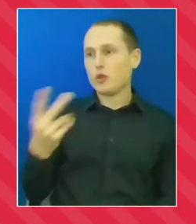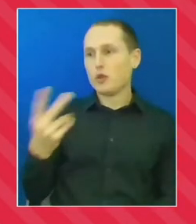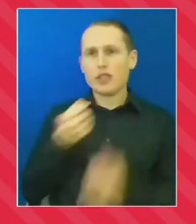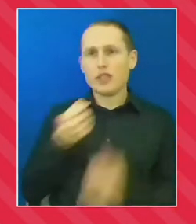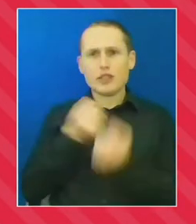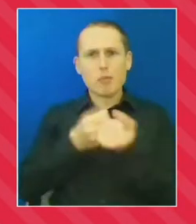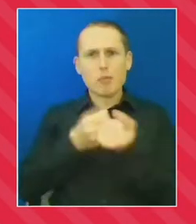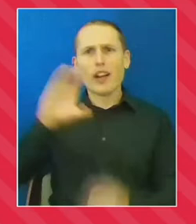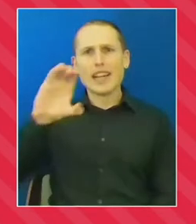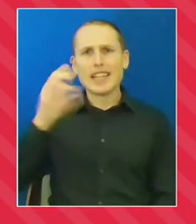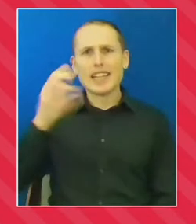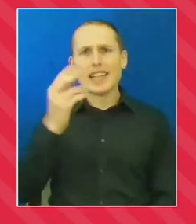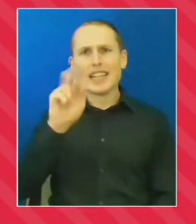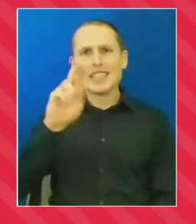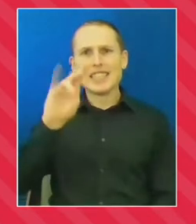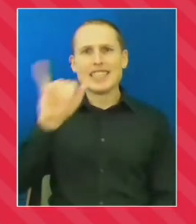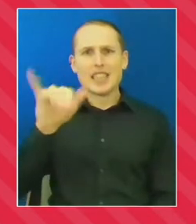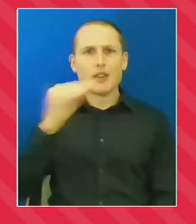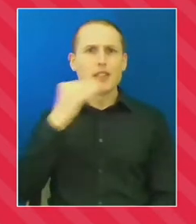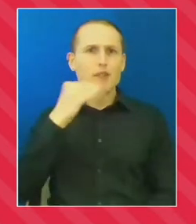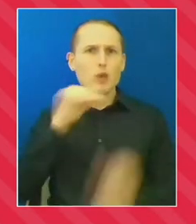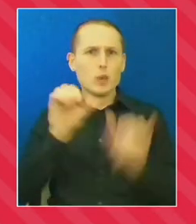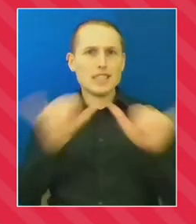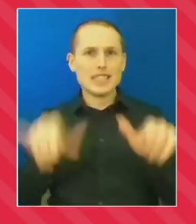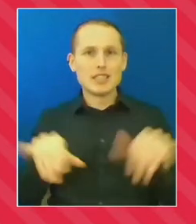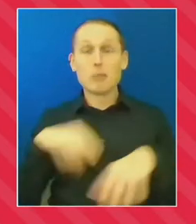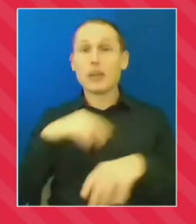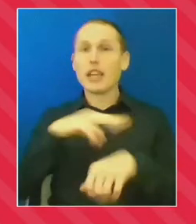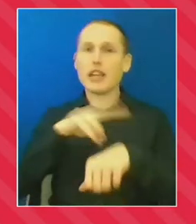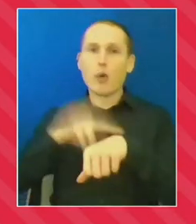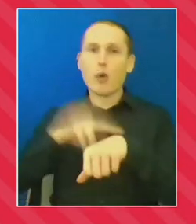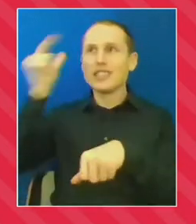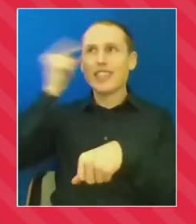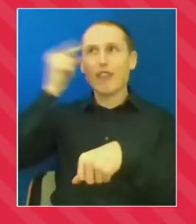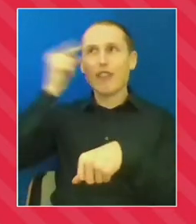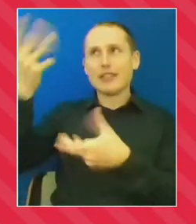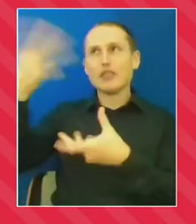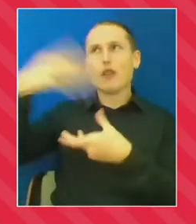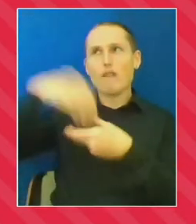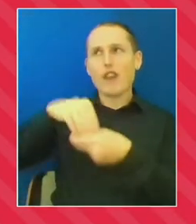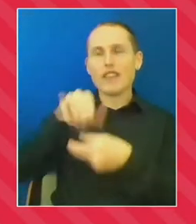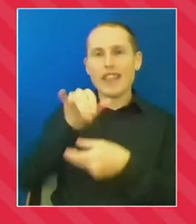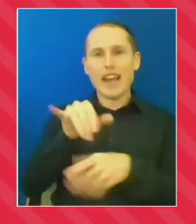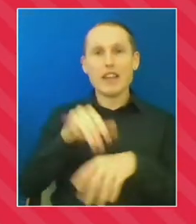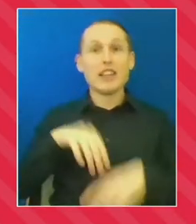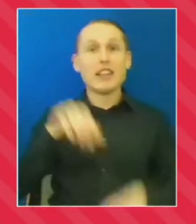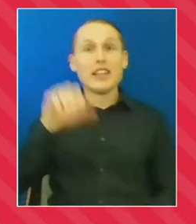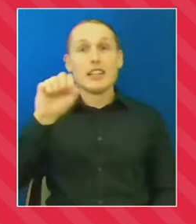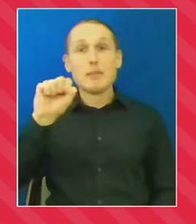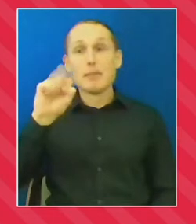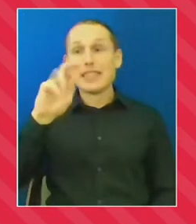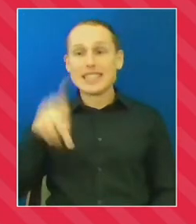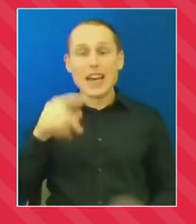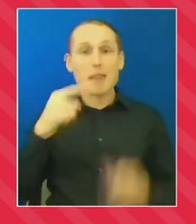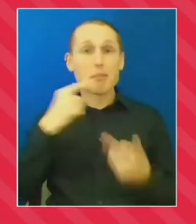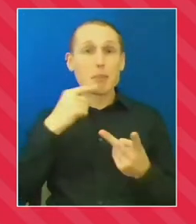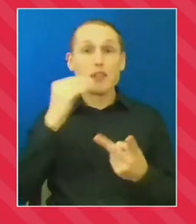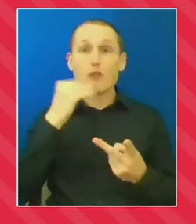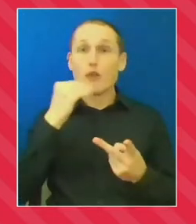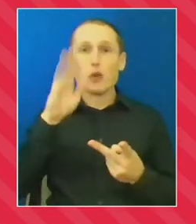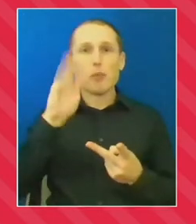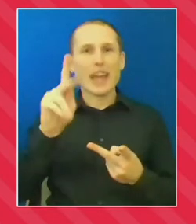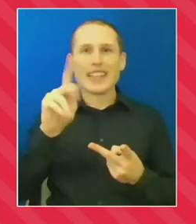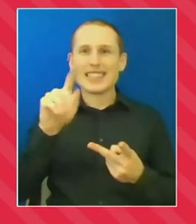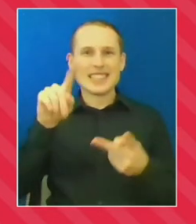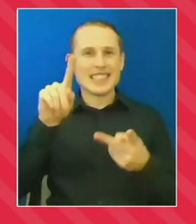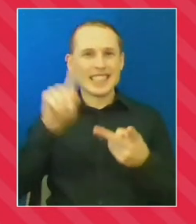And of course, there's a role for government. Mm-hmm. But, you know, SNAP and food banks can't do it all. No. And so you just touched on